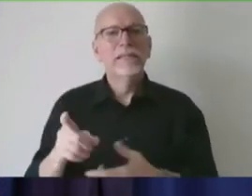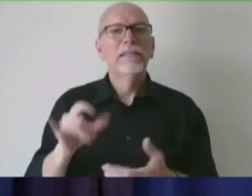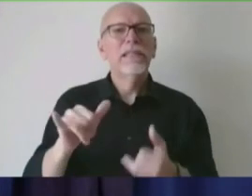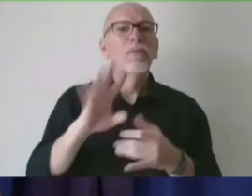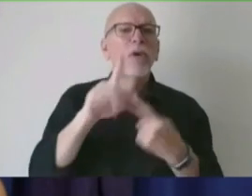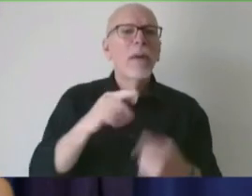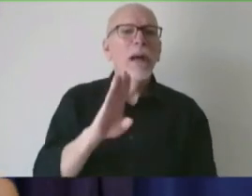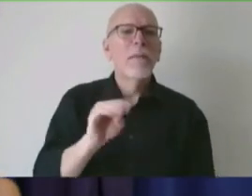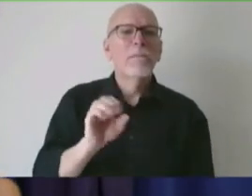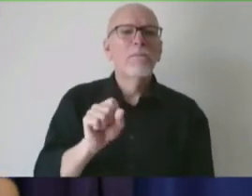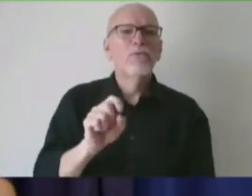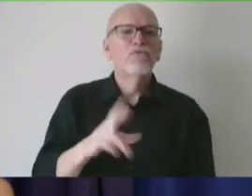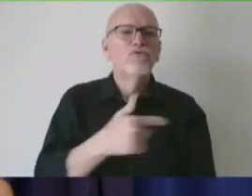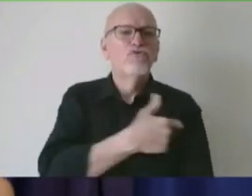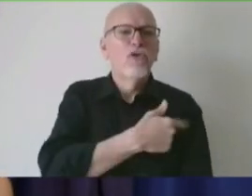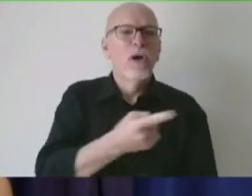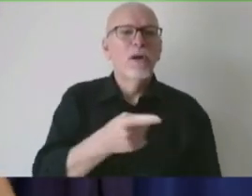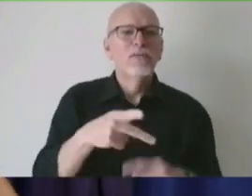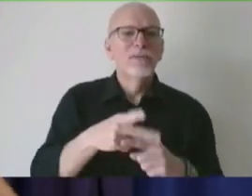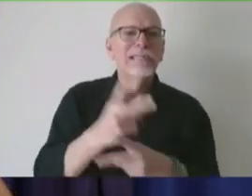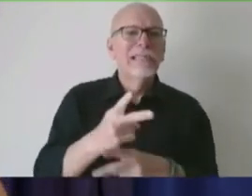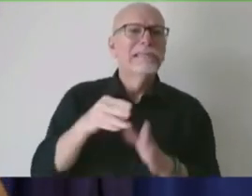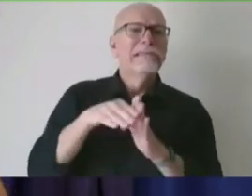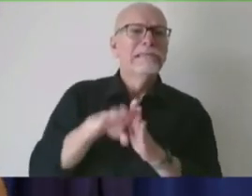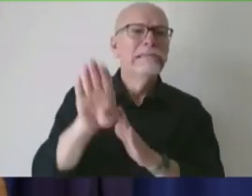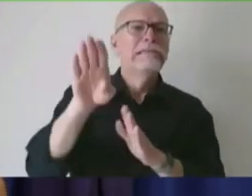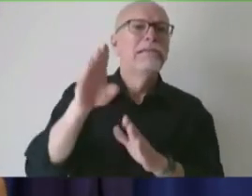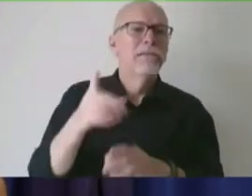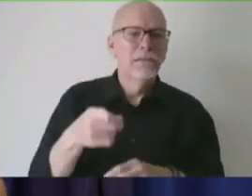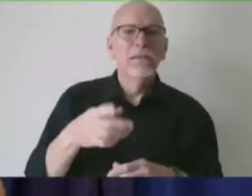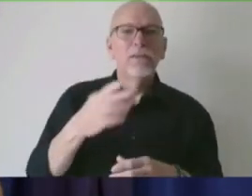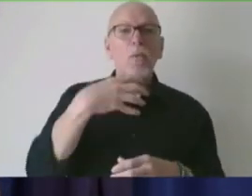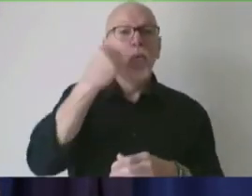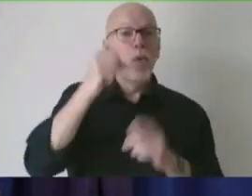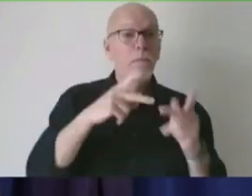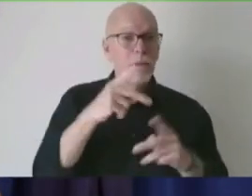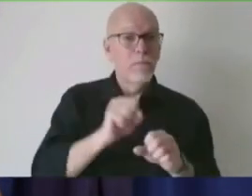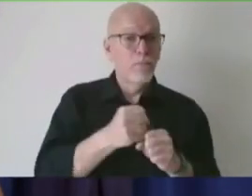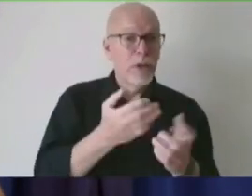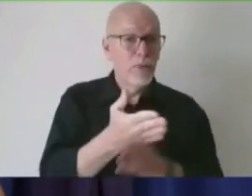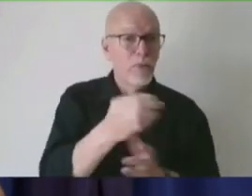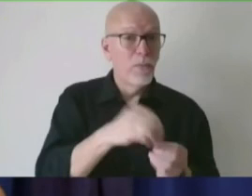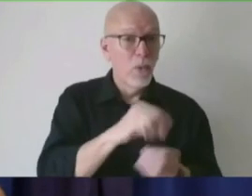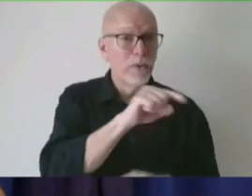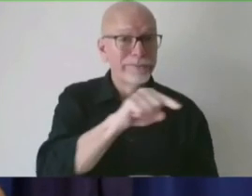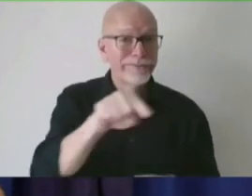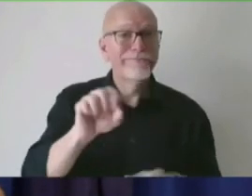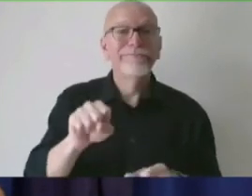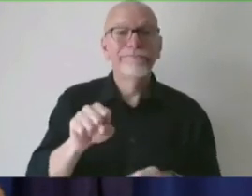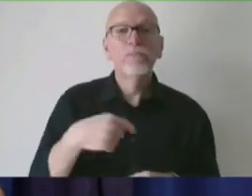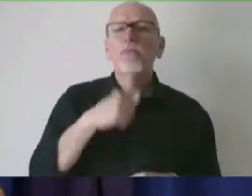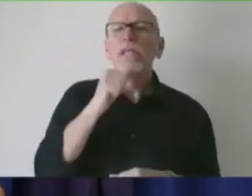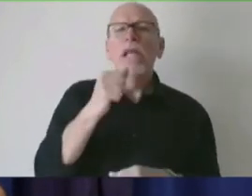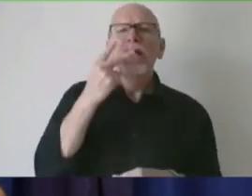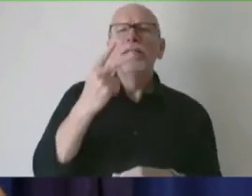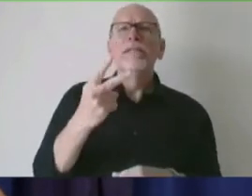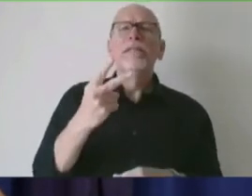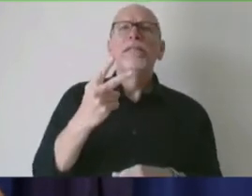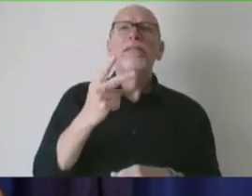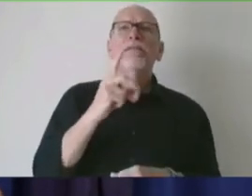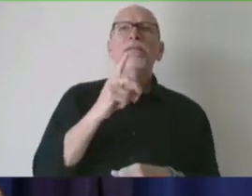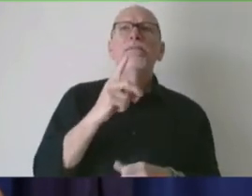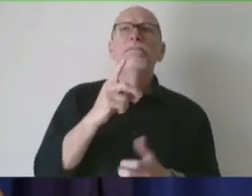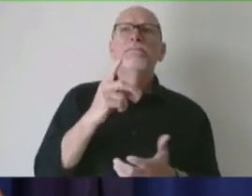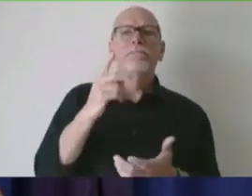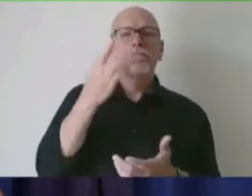booster shots. I think that's an excellent question. So we vaccinated all these older people, we're seeing more breakthrough cases in them, but we haven't really seen it because of